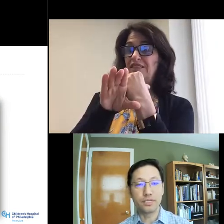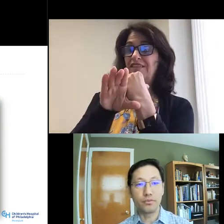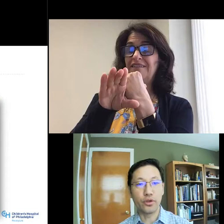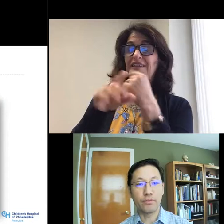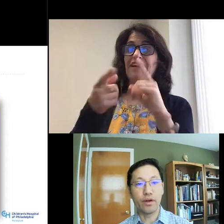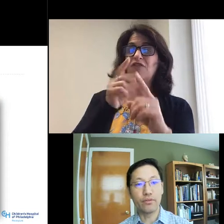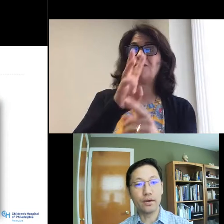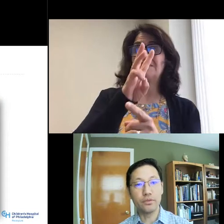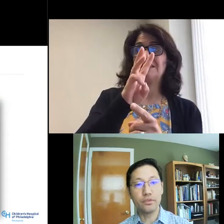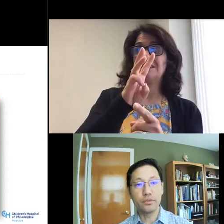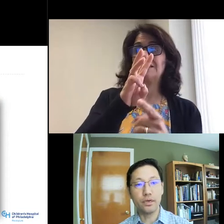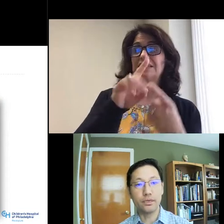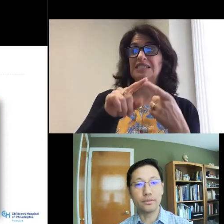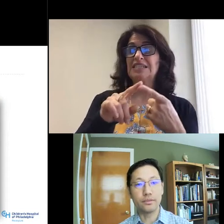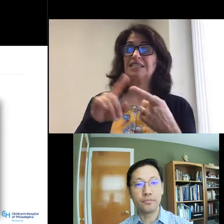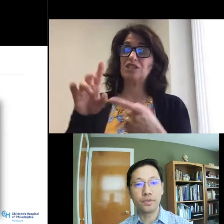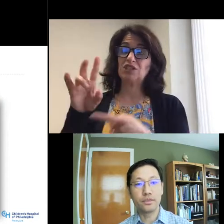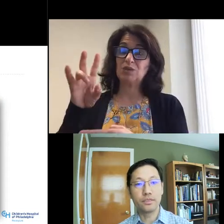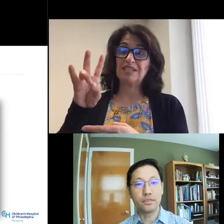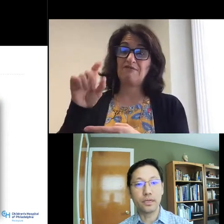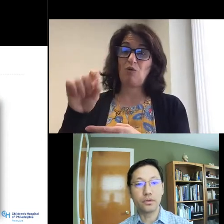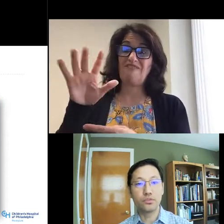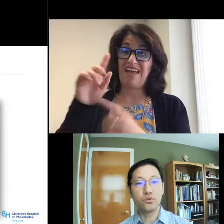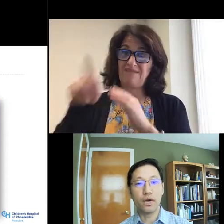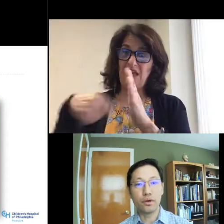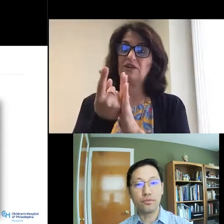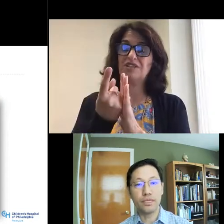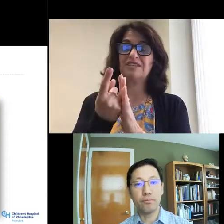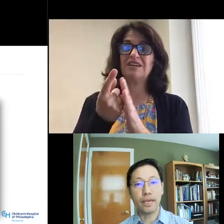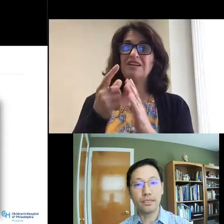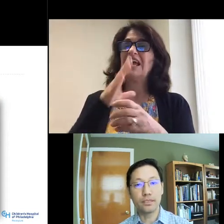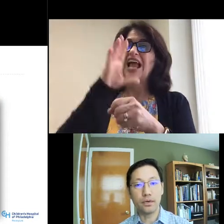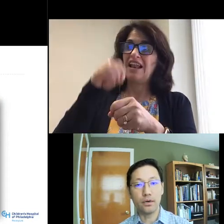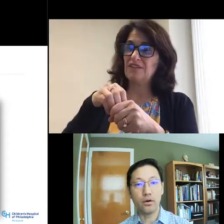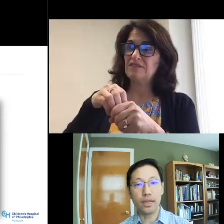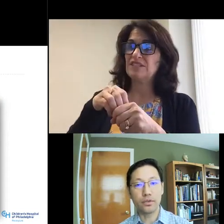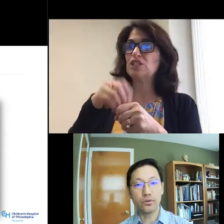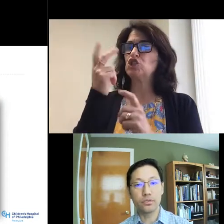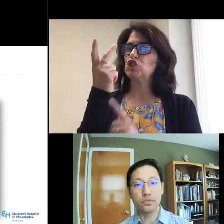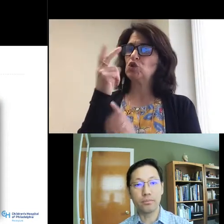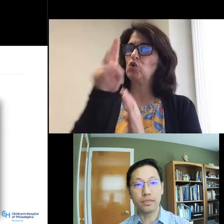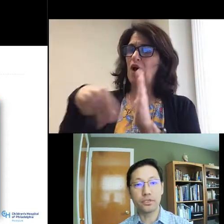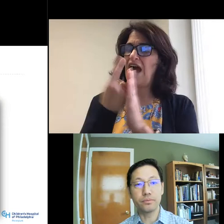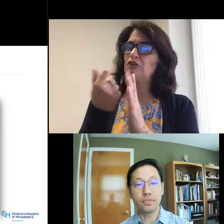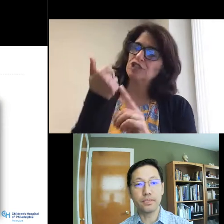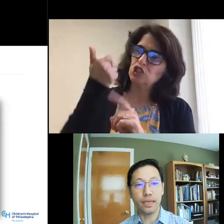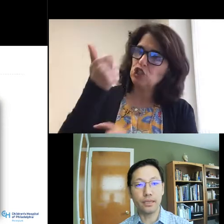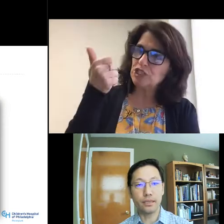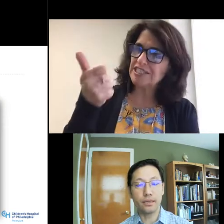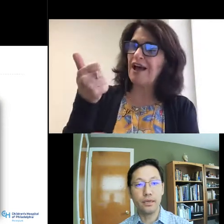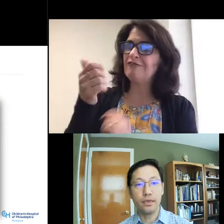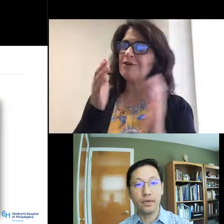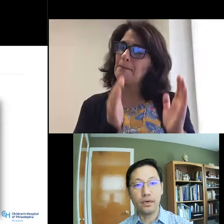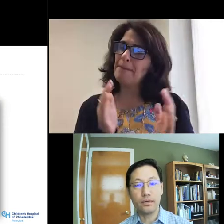6 to 7.5 hours. This includes 2 hours of self-paced online course done by the participants,